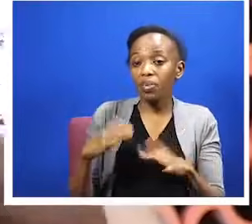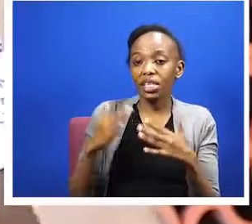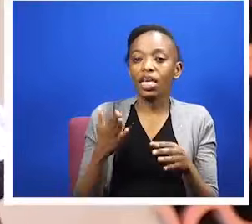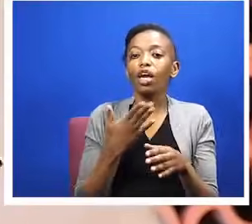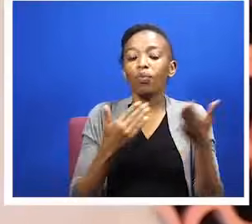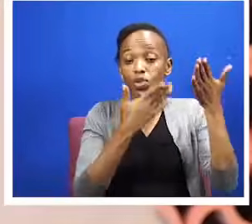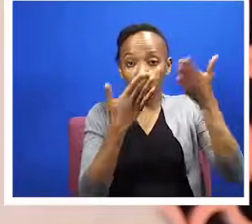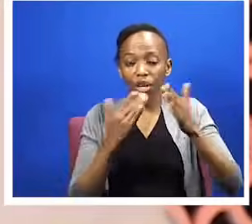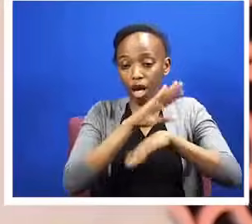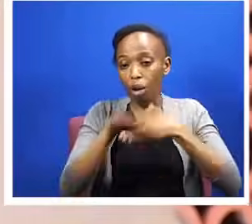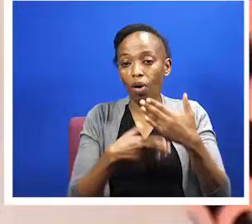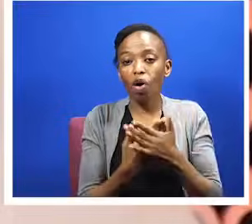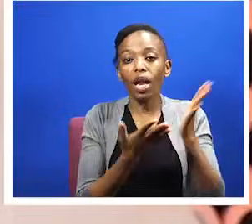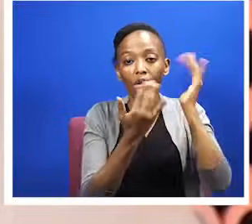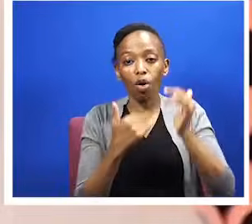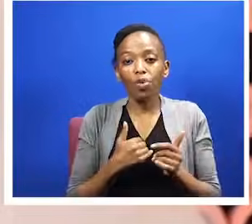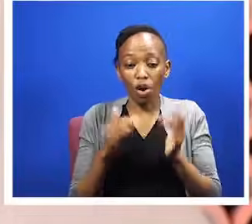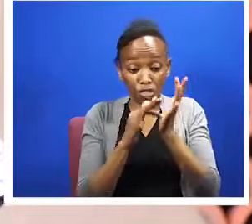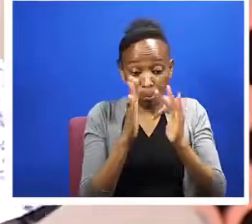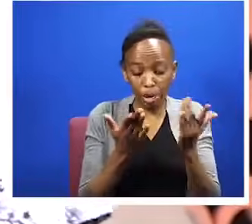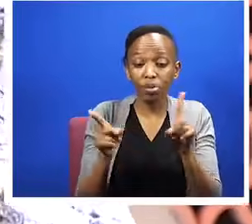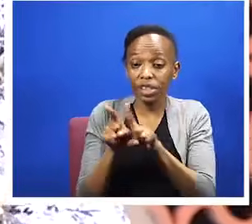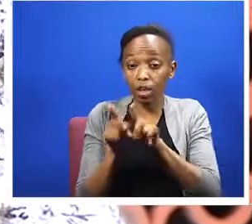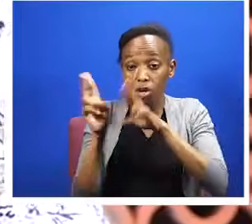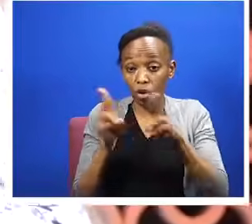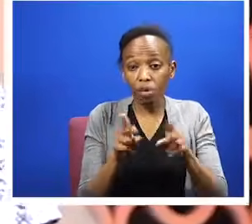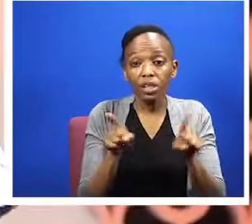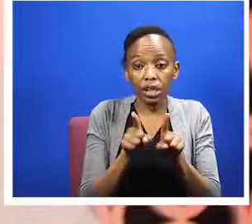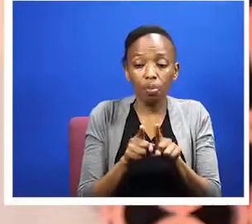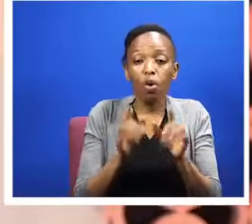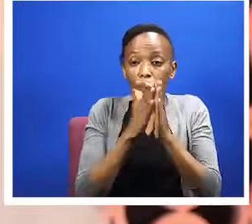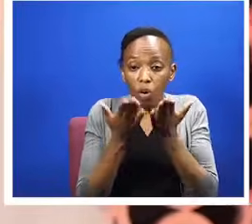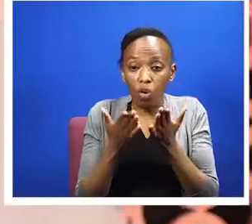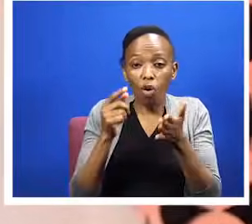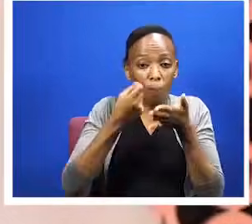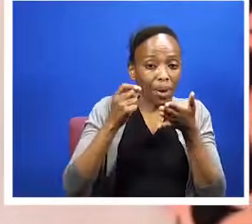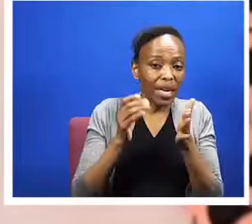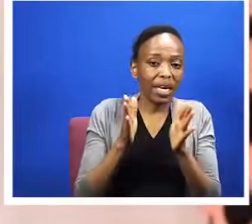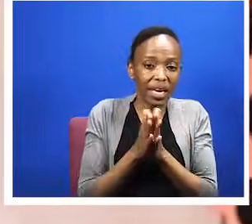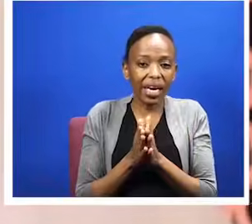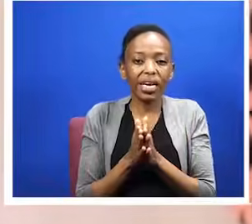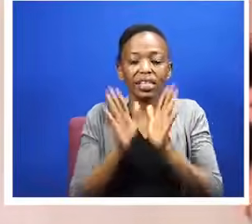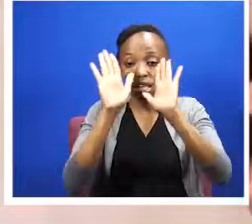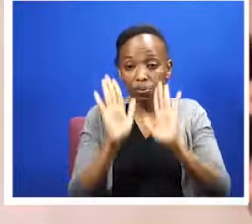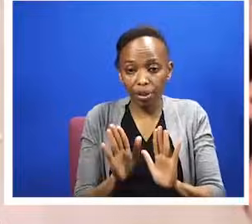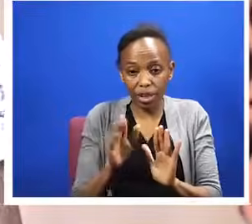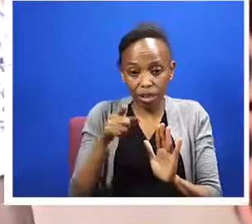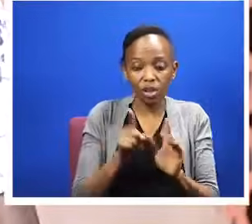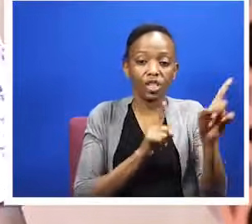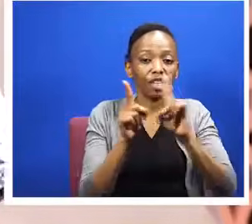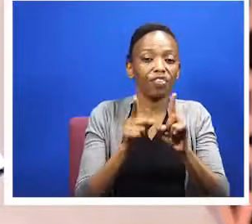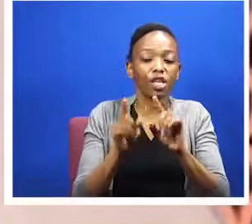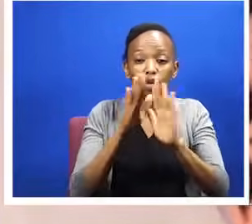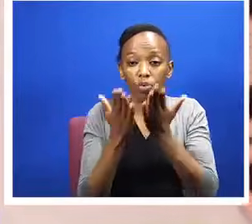welcome all of you. I hope you have your Bibles as usual, your notebook, your pen, and very importantly, your safari manual.